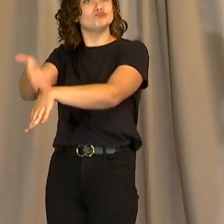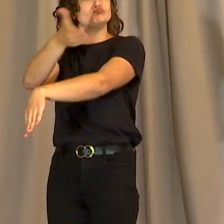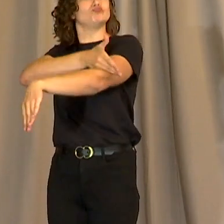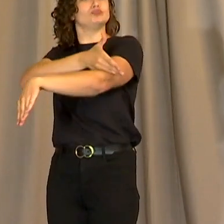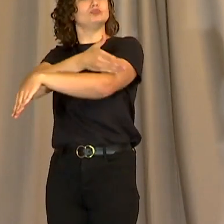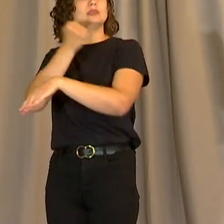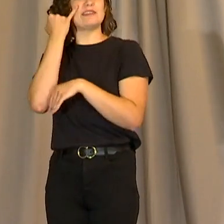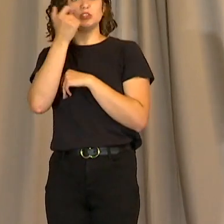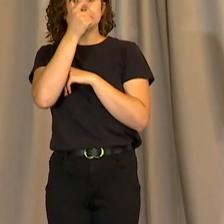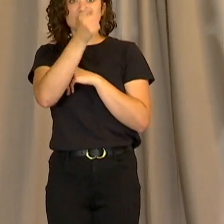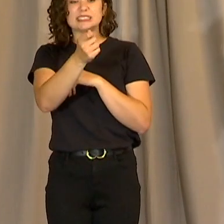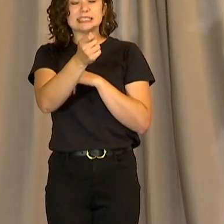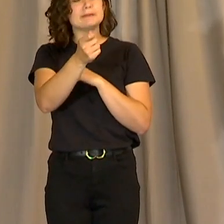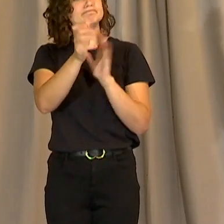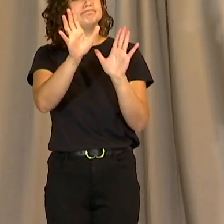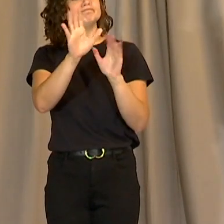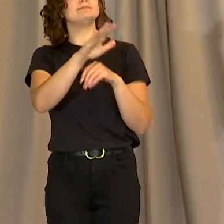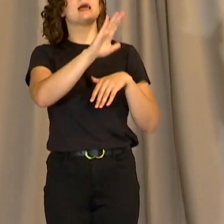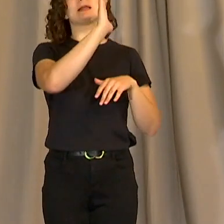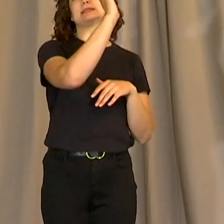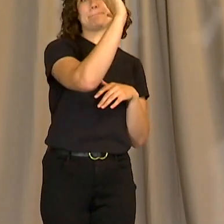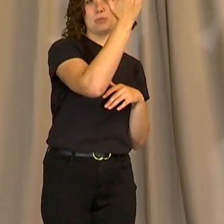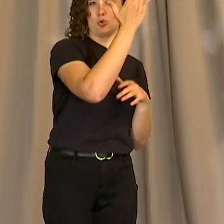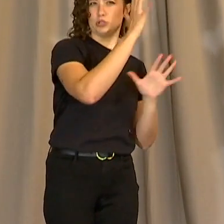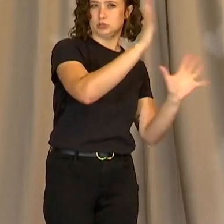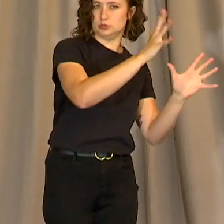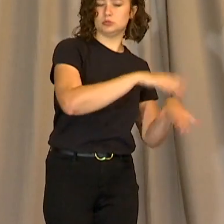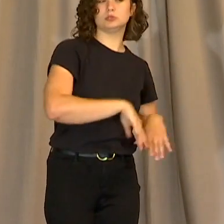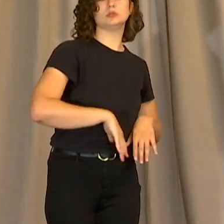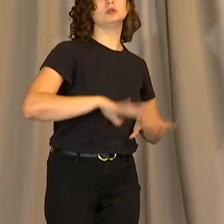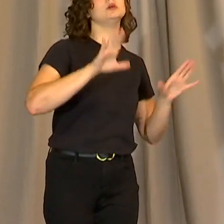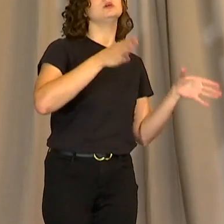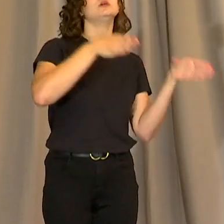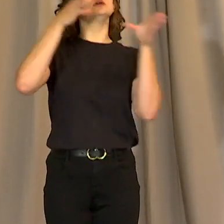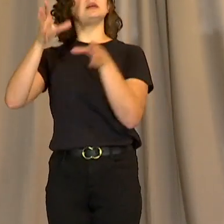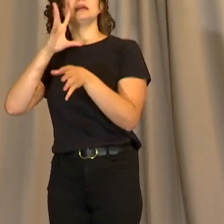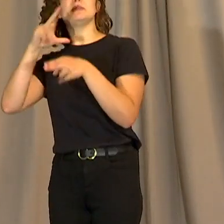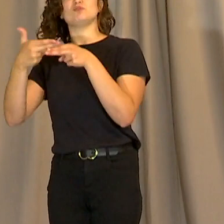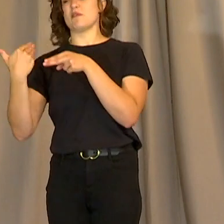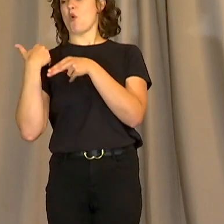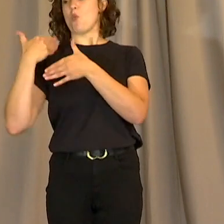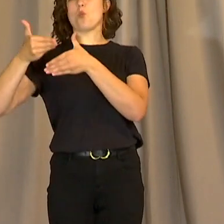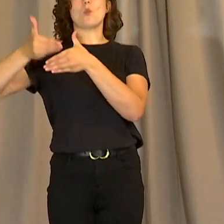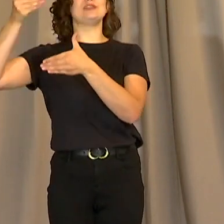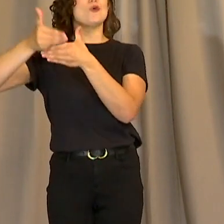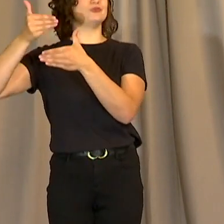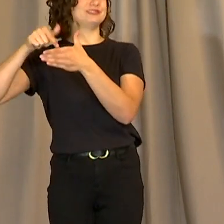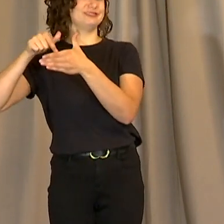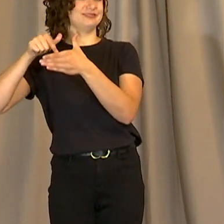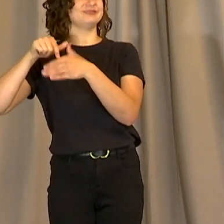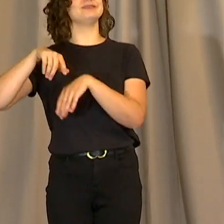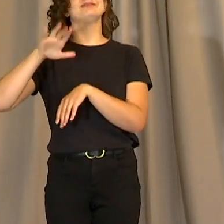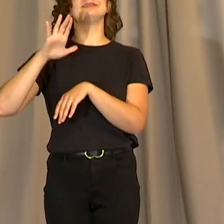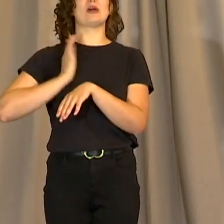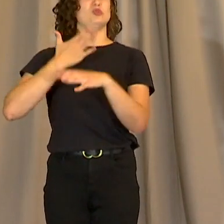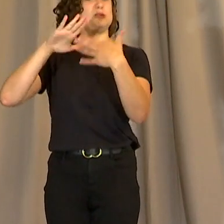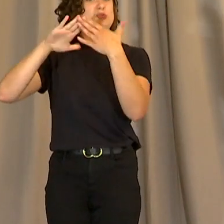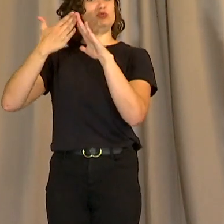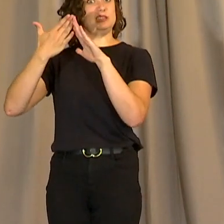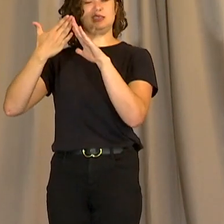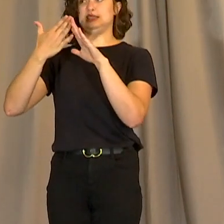that's mirrors. The other idea behind that is windows. We know that our schools, our communities are very